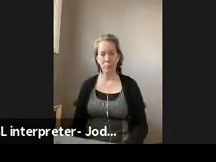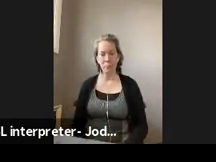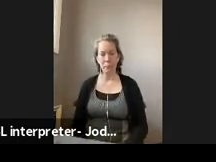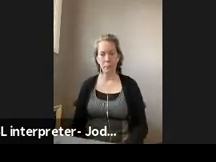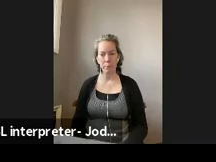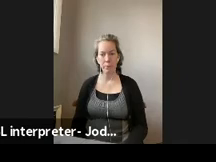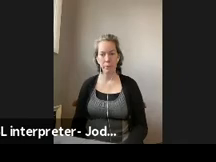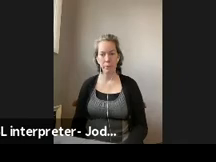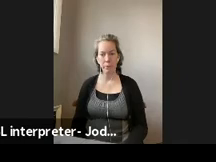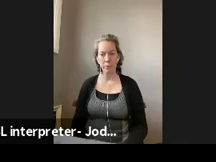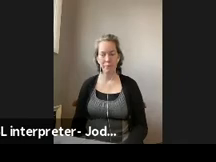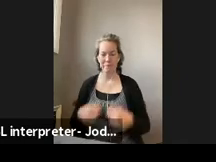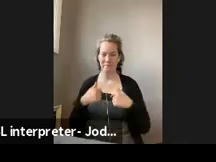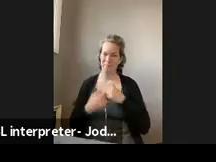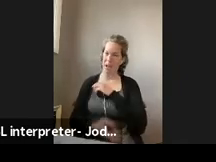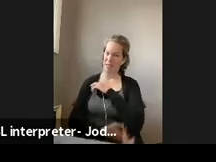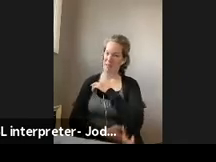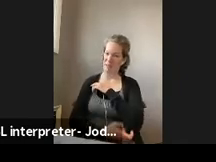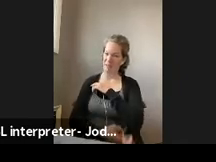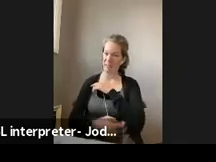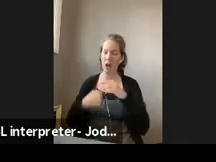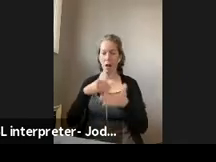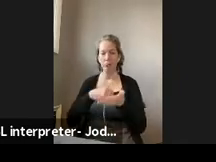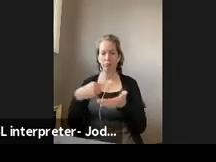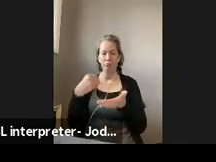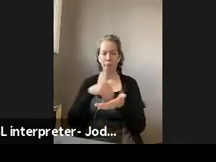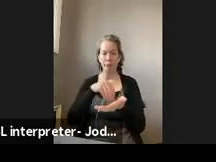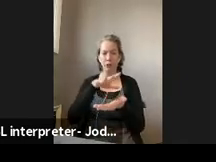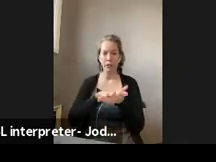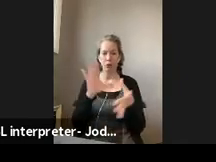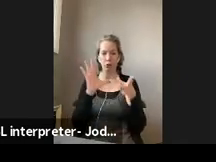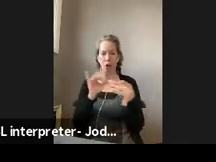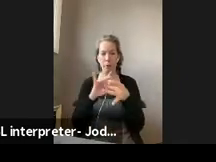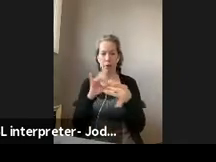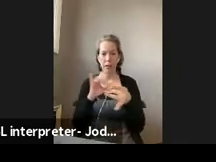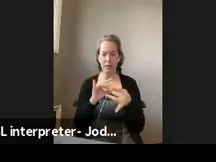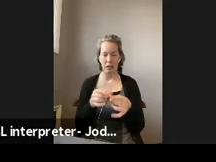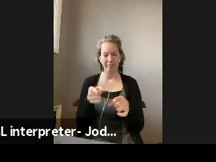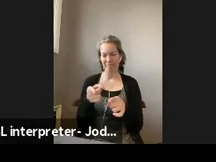And I cheated. I wrote unwanted and unwelcome sexual comments. That was me.